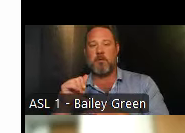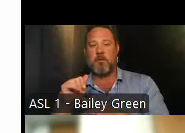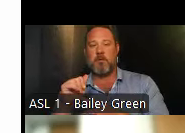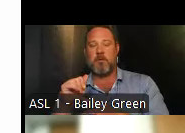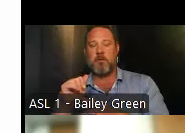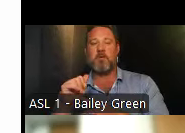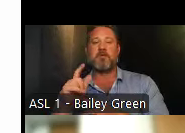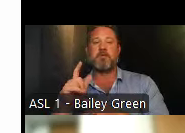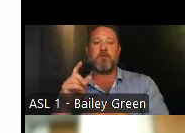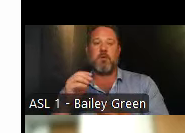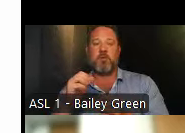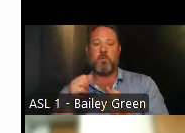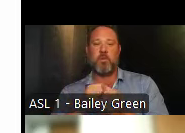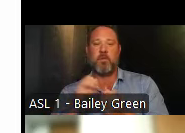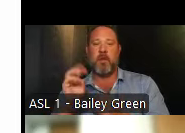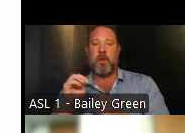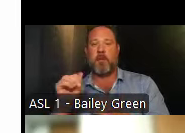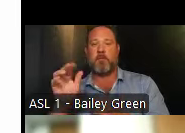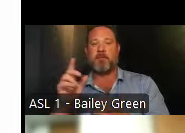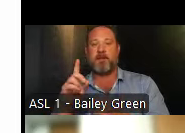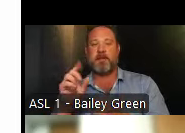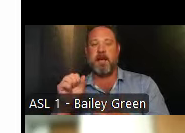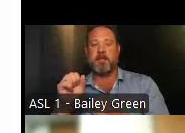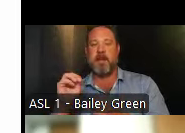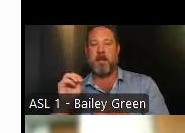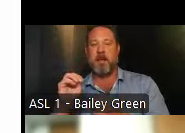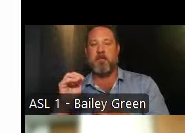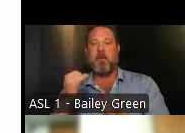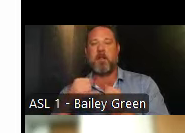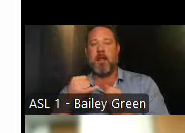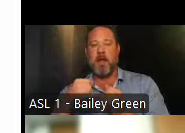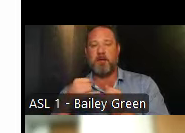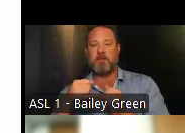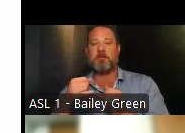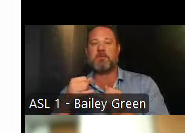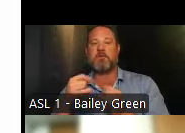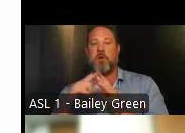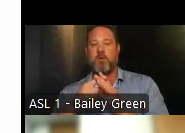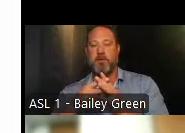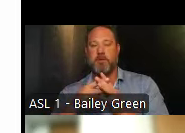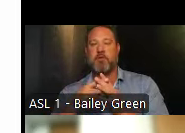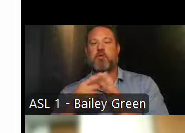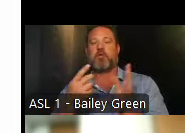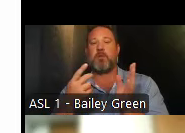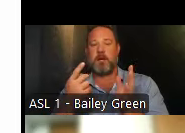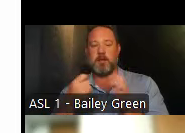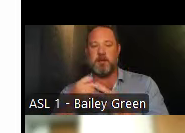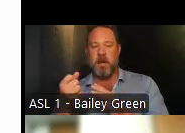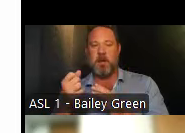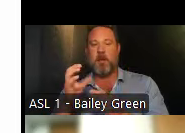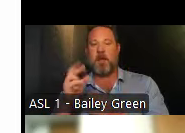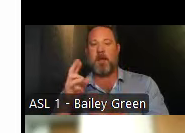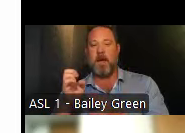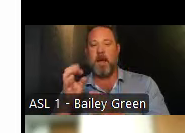of Mental Disorders, or what's known as the DSM. And lastly, it permits an original petitioner to be assigned ongoing rights by the care